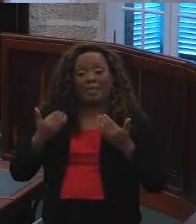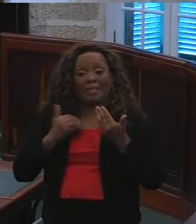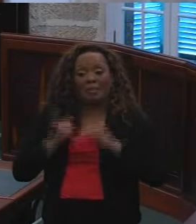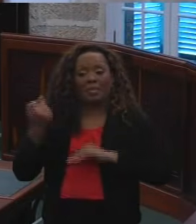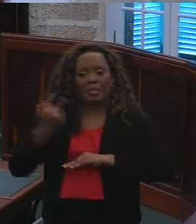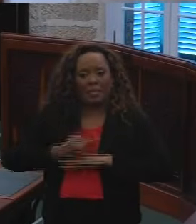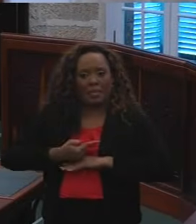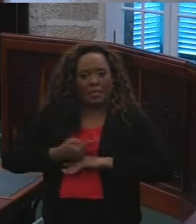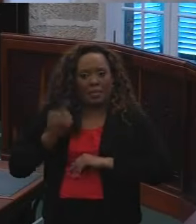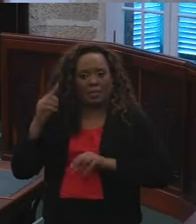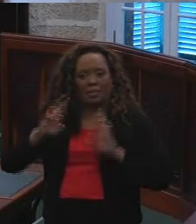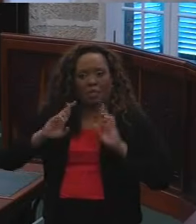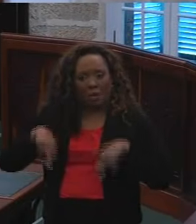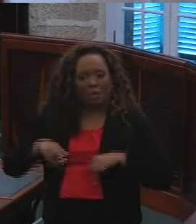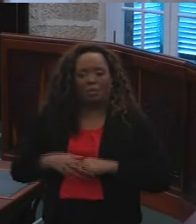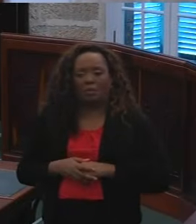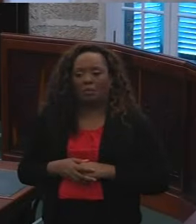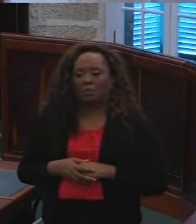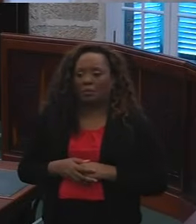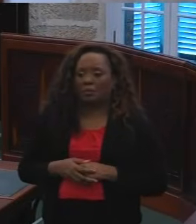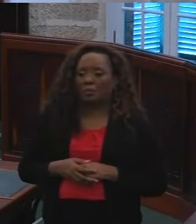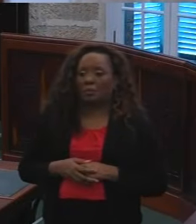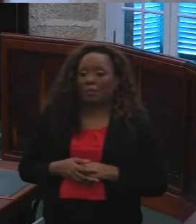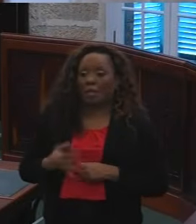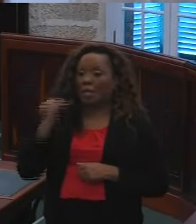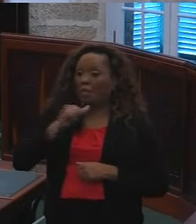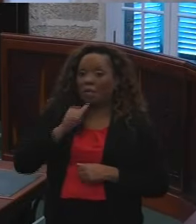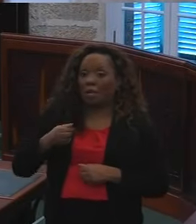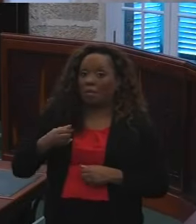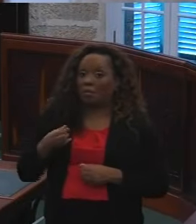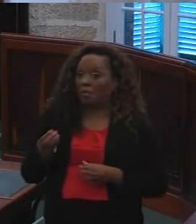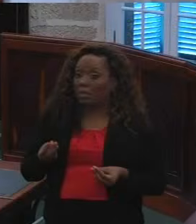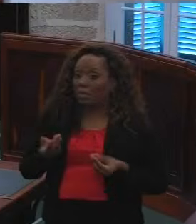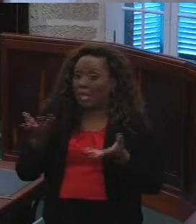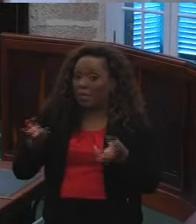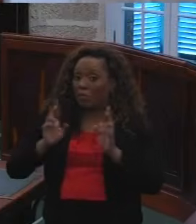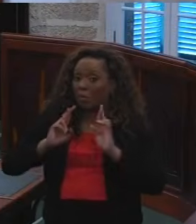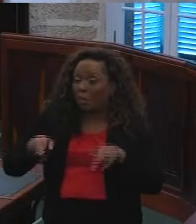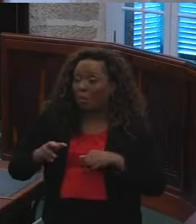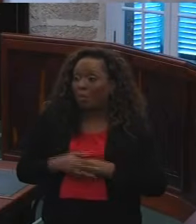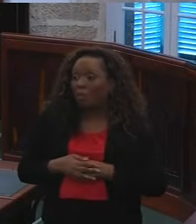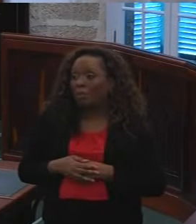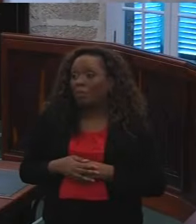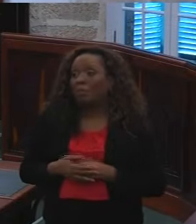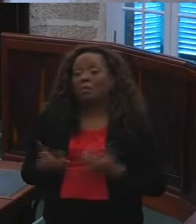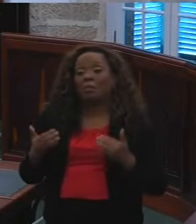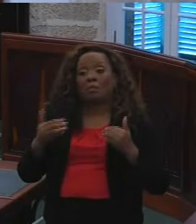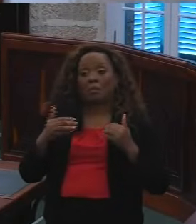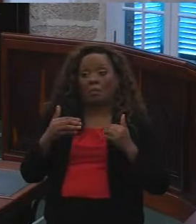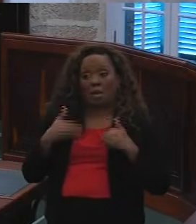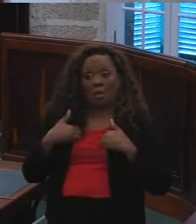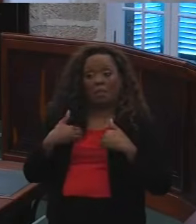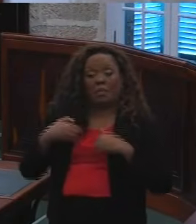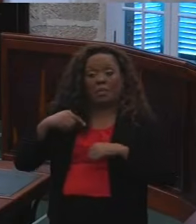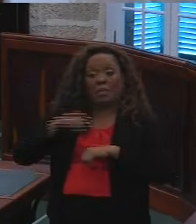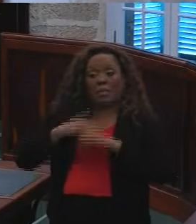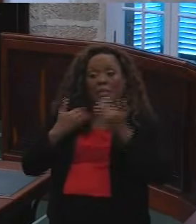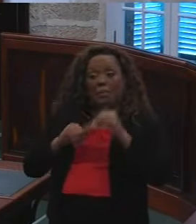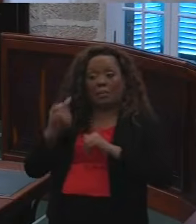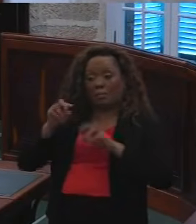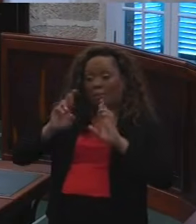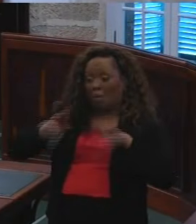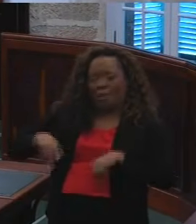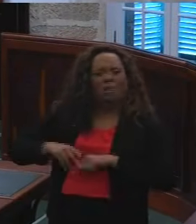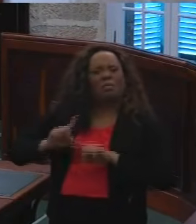the intention to revoke. You will get a report as to the reasons why, and you have 14 days to respond. But if it's conclusive that